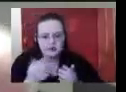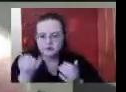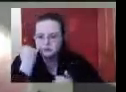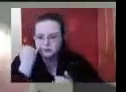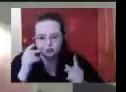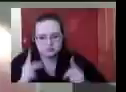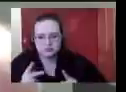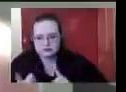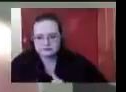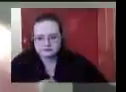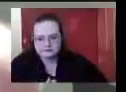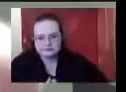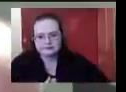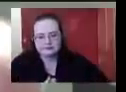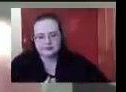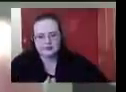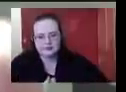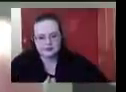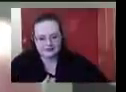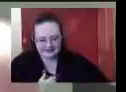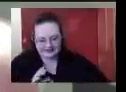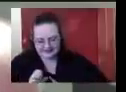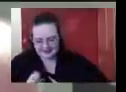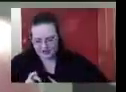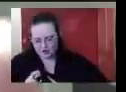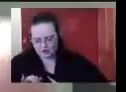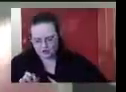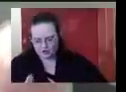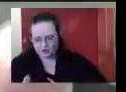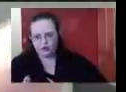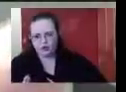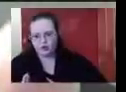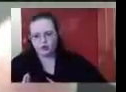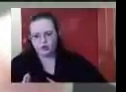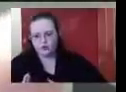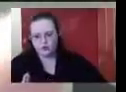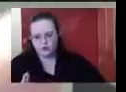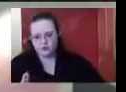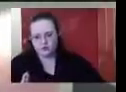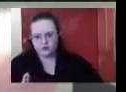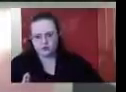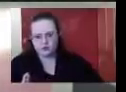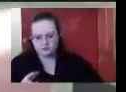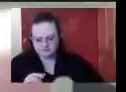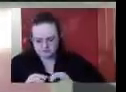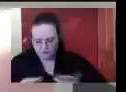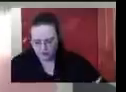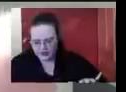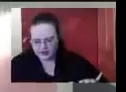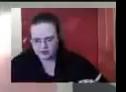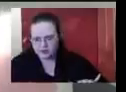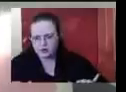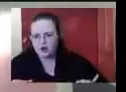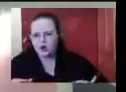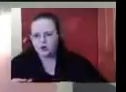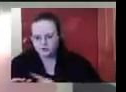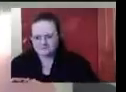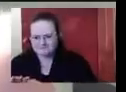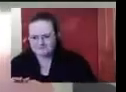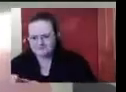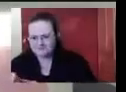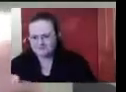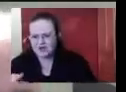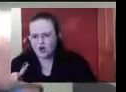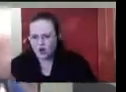would only the unvaccinated students be sent home in the event of another student in the same cohort